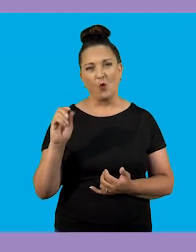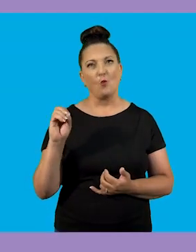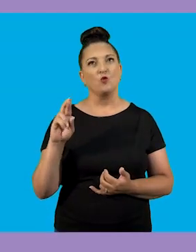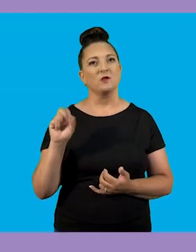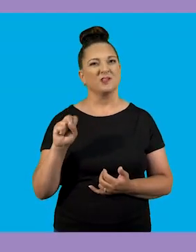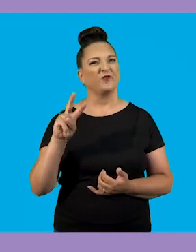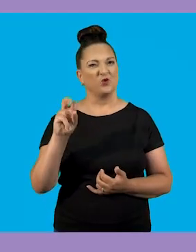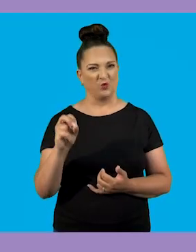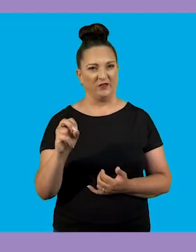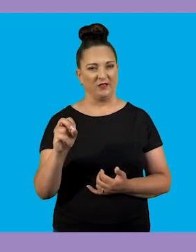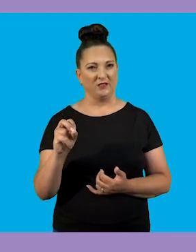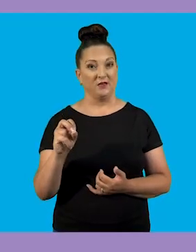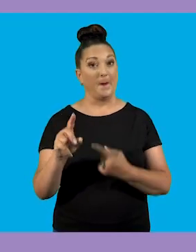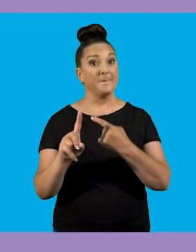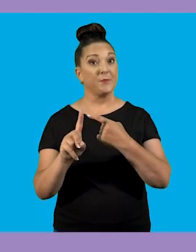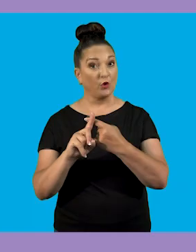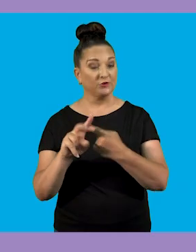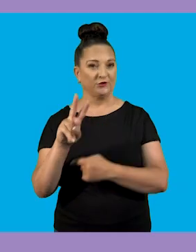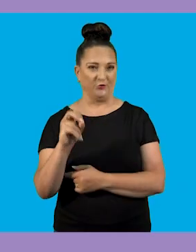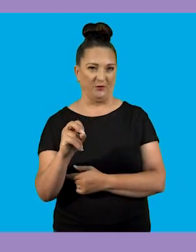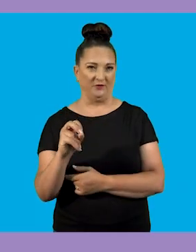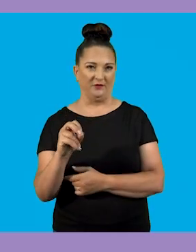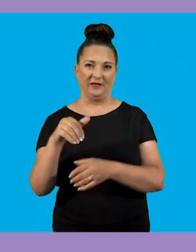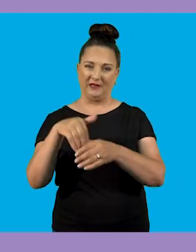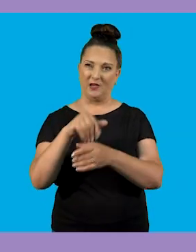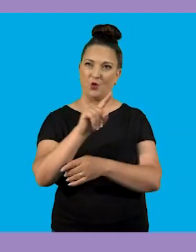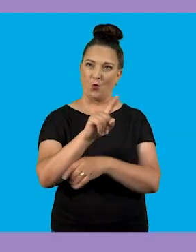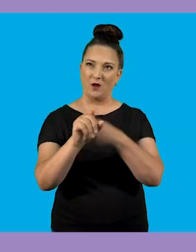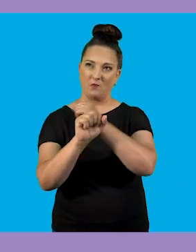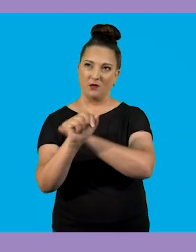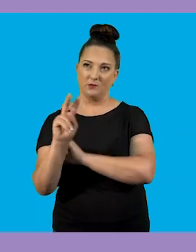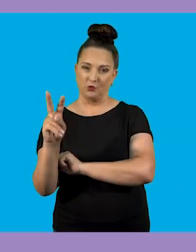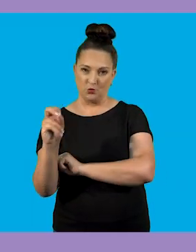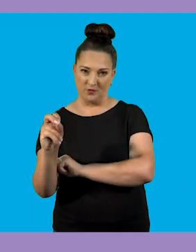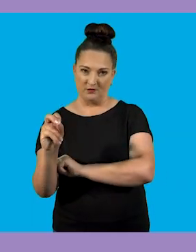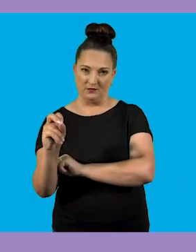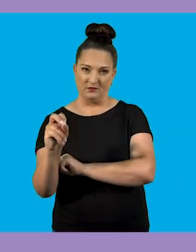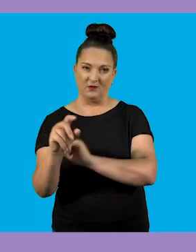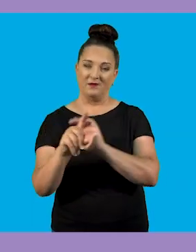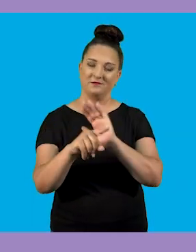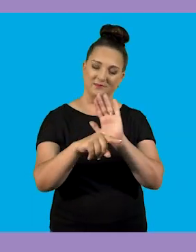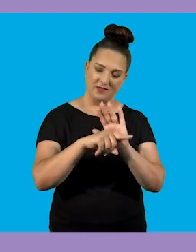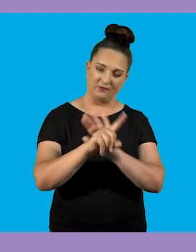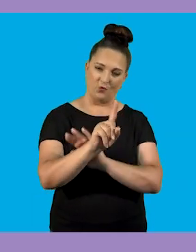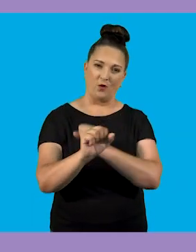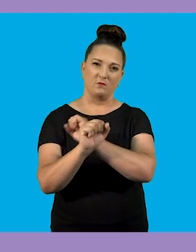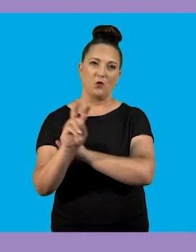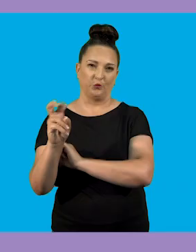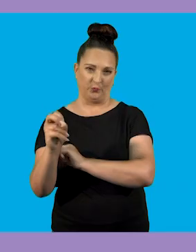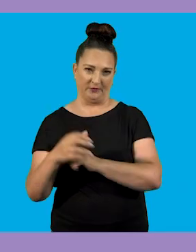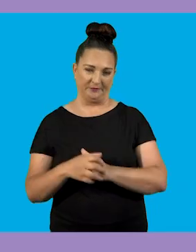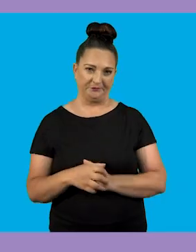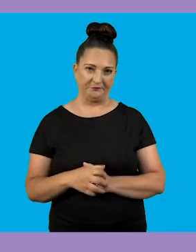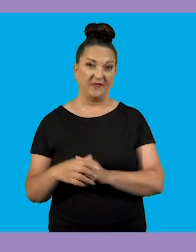20. And this is a positive 20. That means we can have 1 multiplied by 20 or negative 1 multiplied